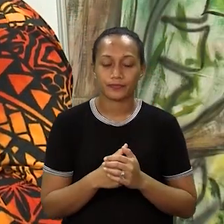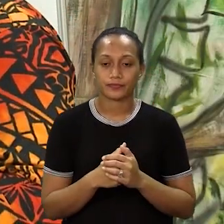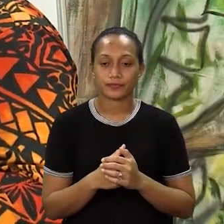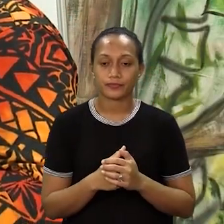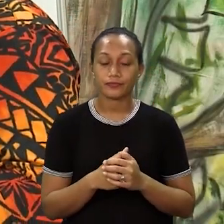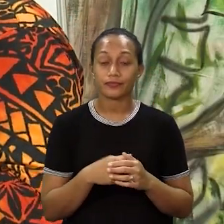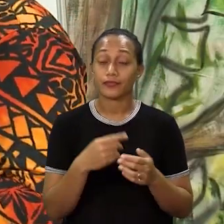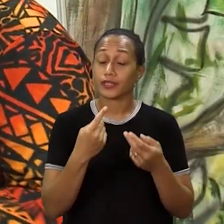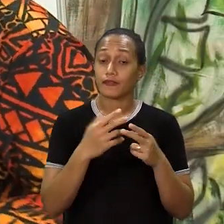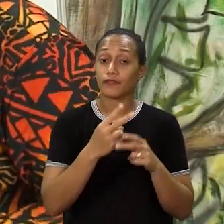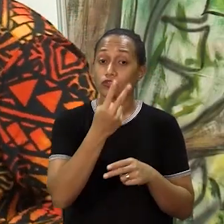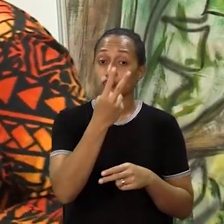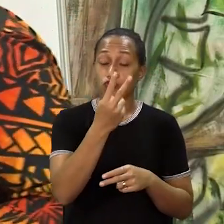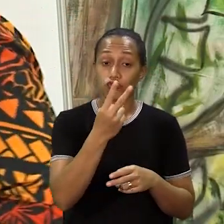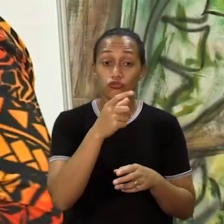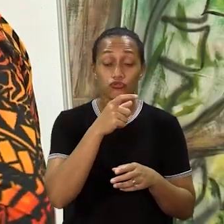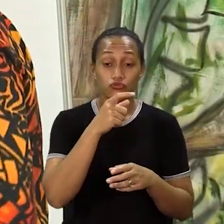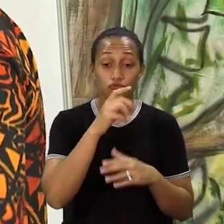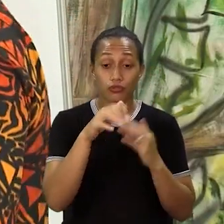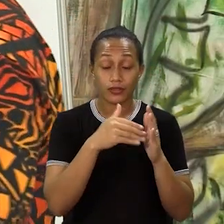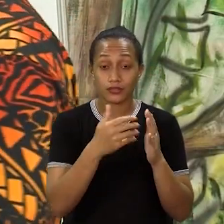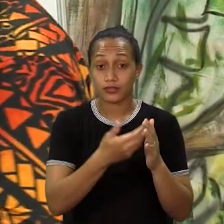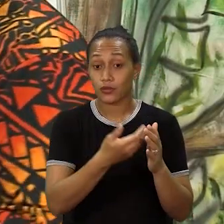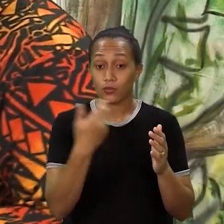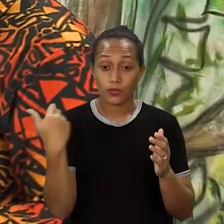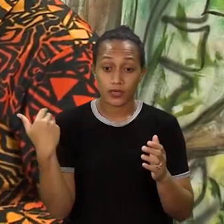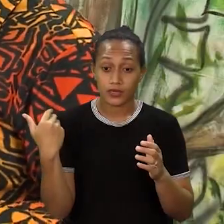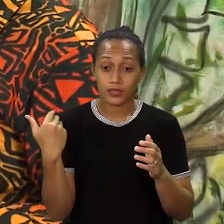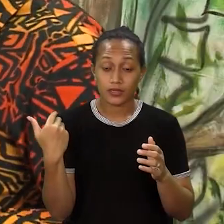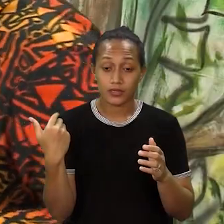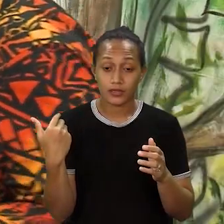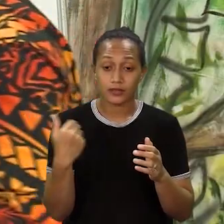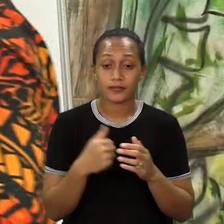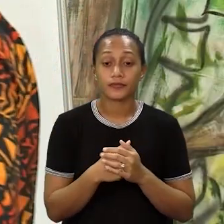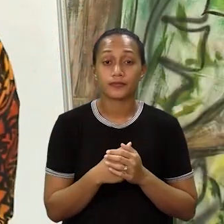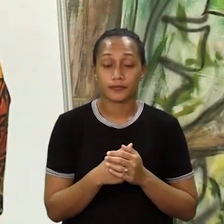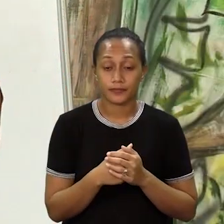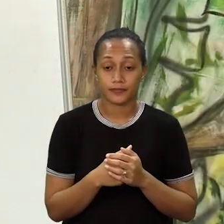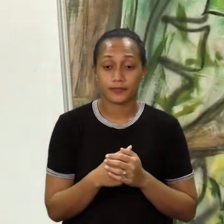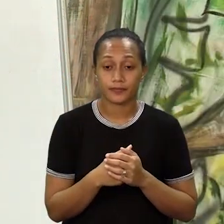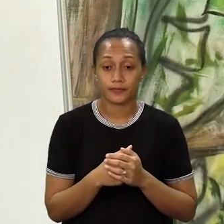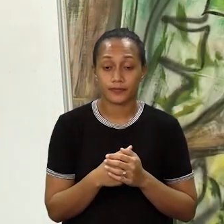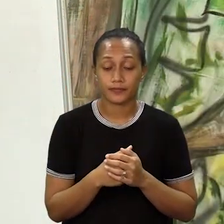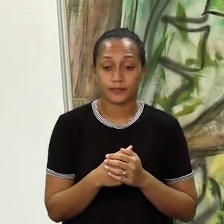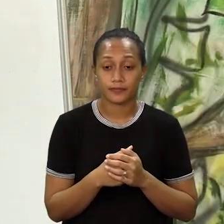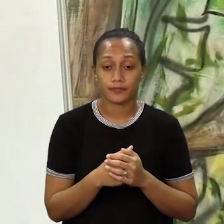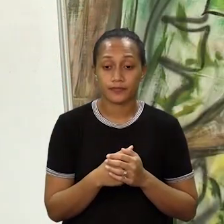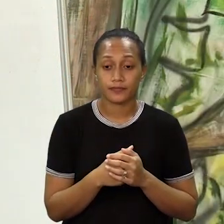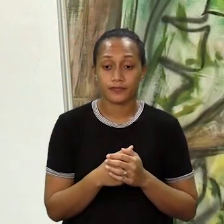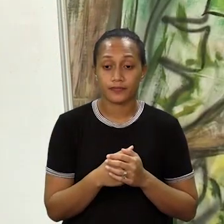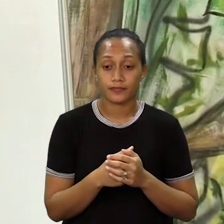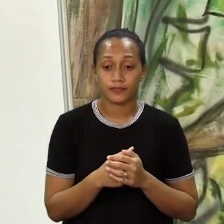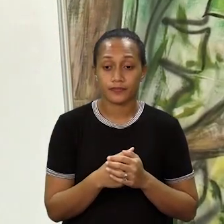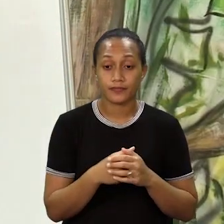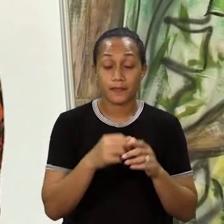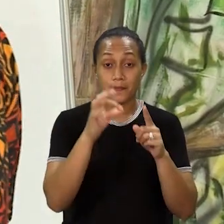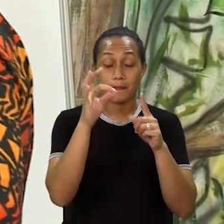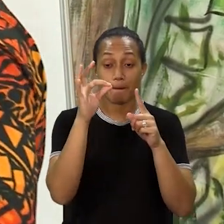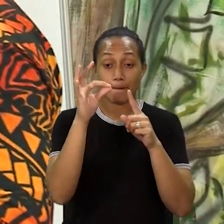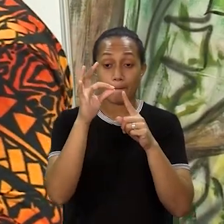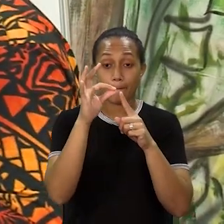word. If you take 2 letters away from me, if you take 2 letters from me,